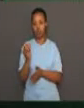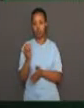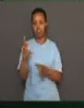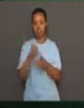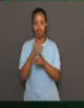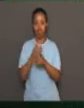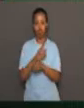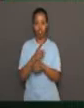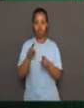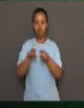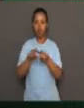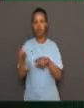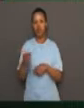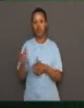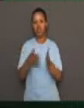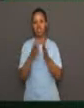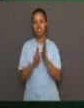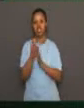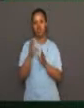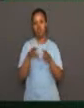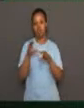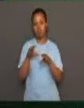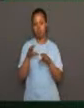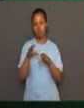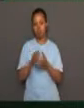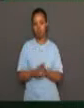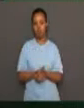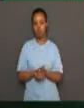creatures as different as flies and mammals.